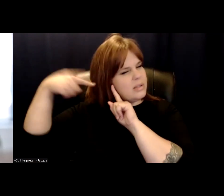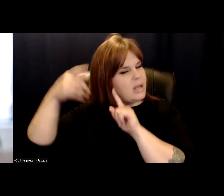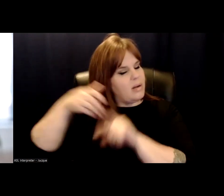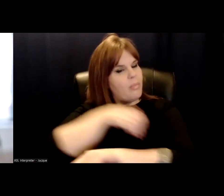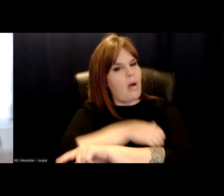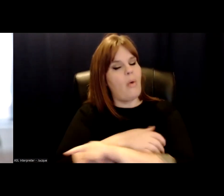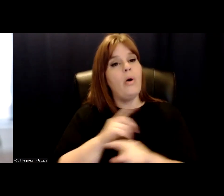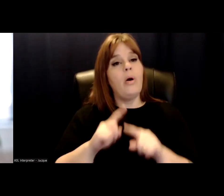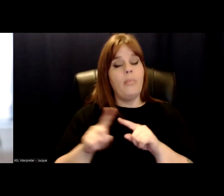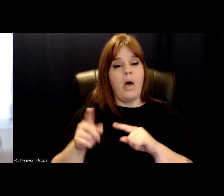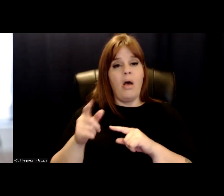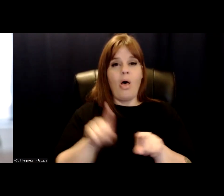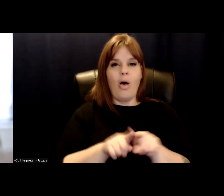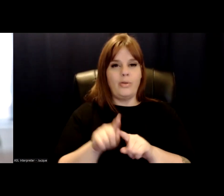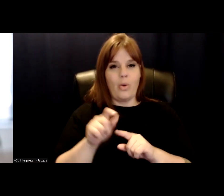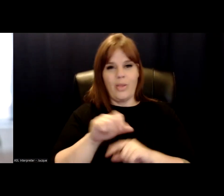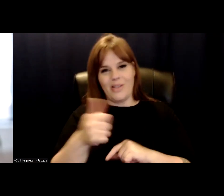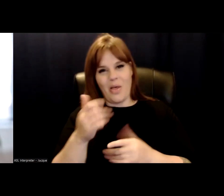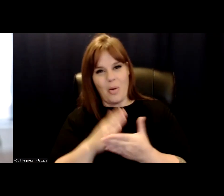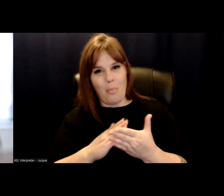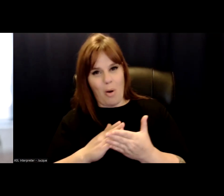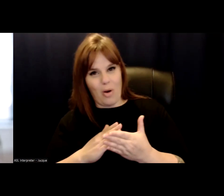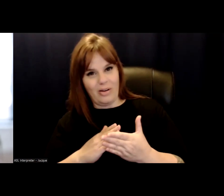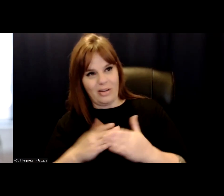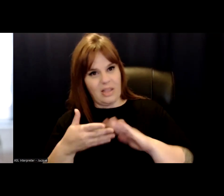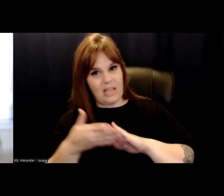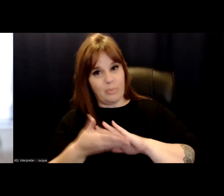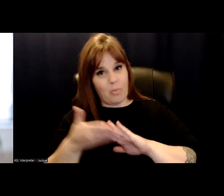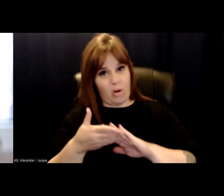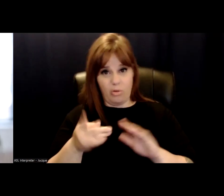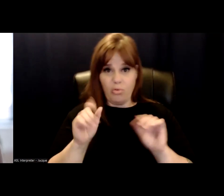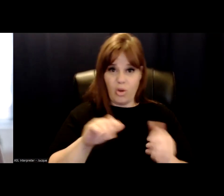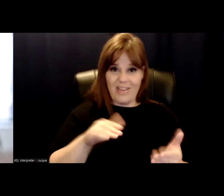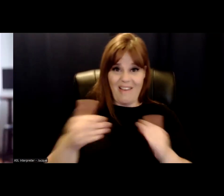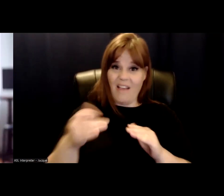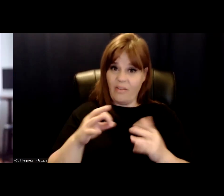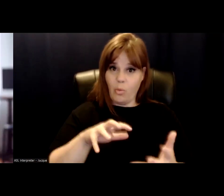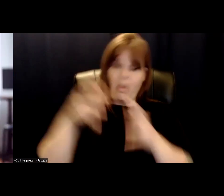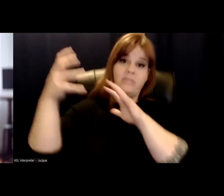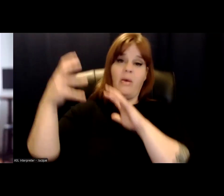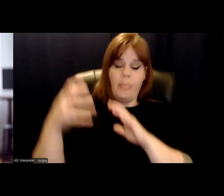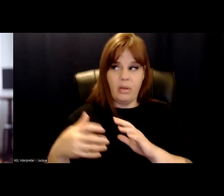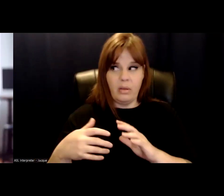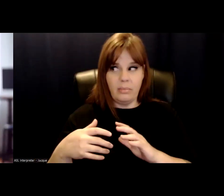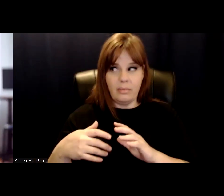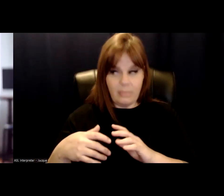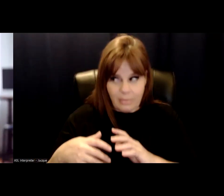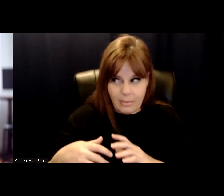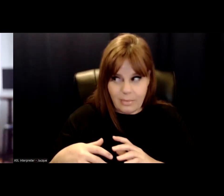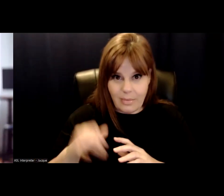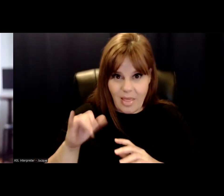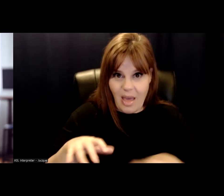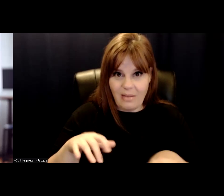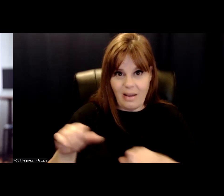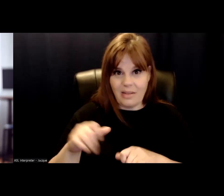this other part that's being processed, which is that you could die if you mess up. So like that actually takes processing power. And it's not